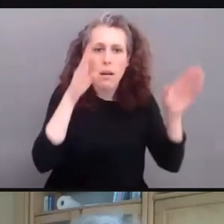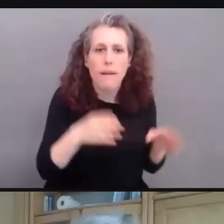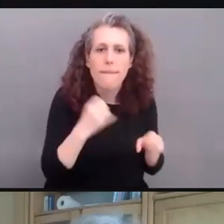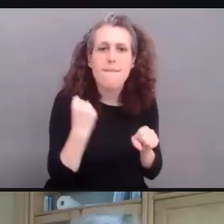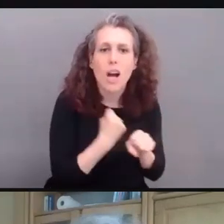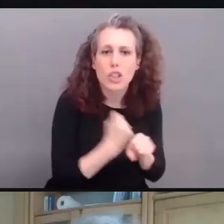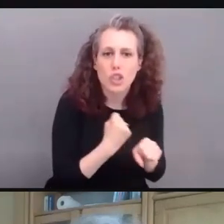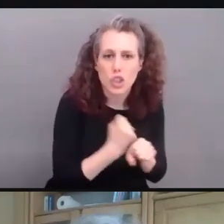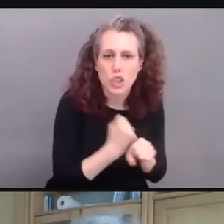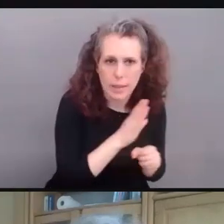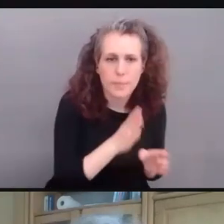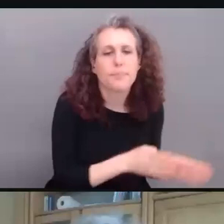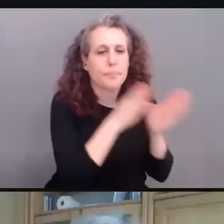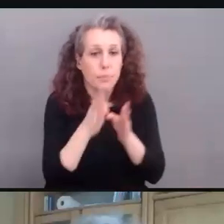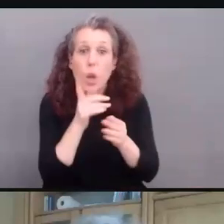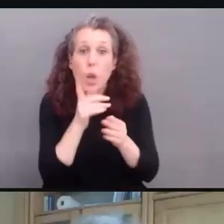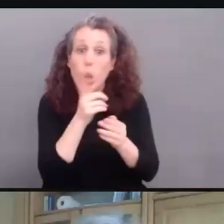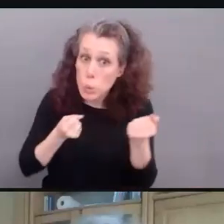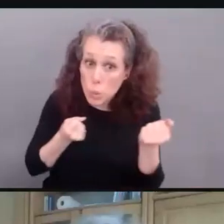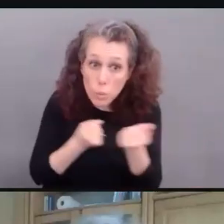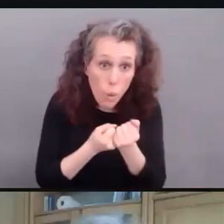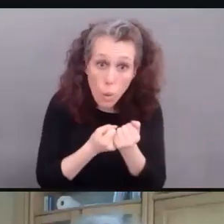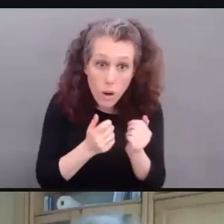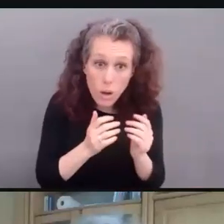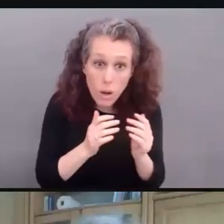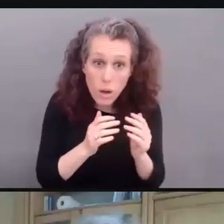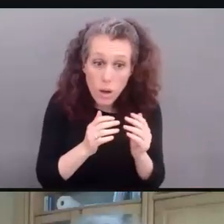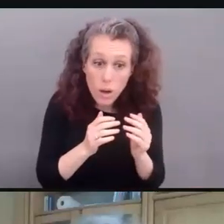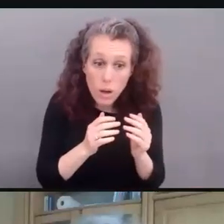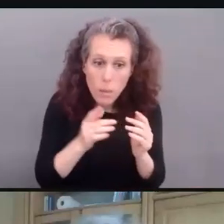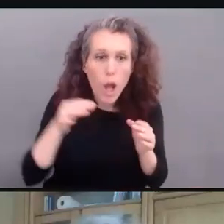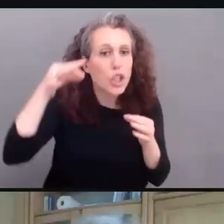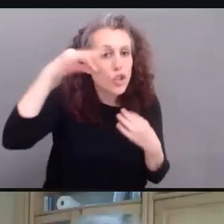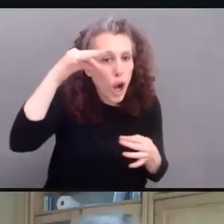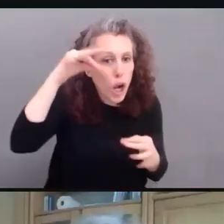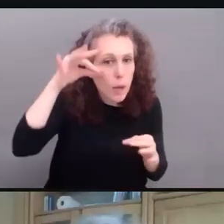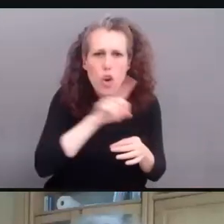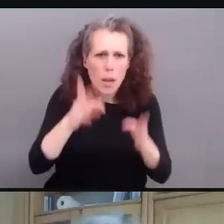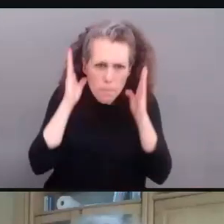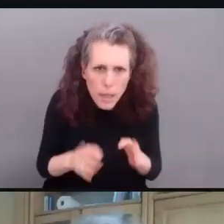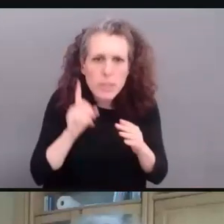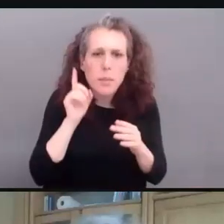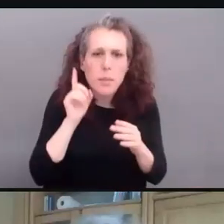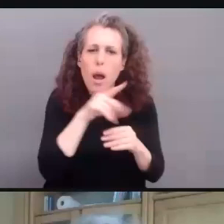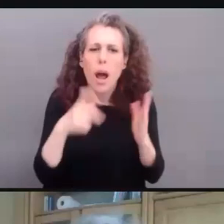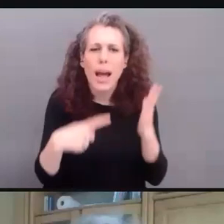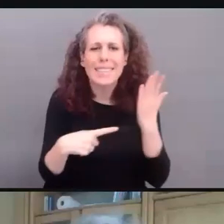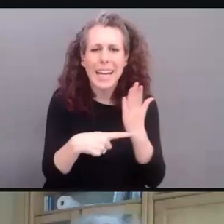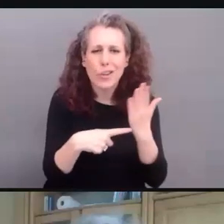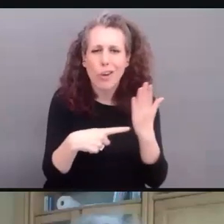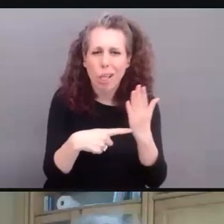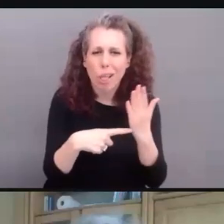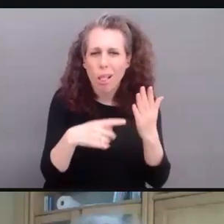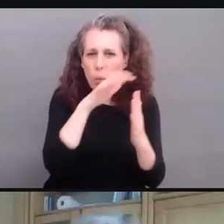then supported by not mandatory documents, which are technical reports,